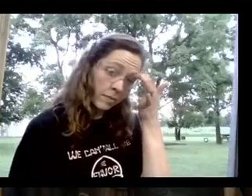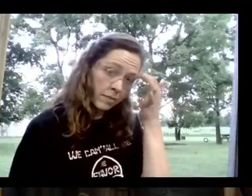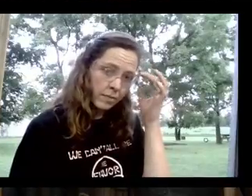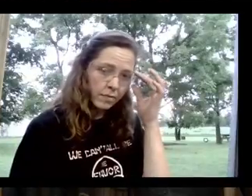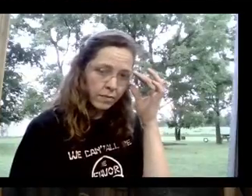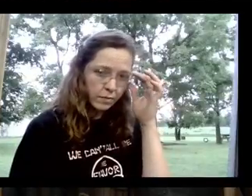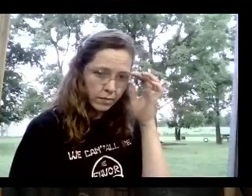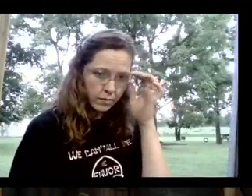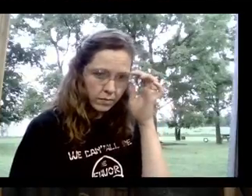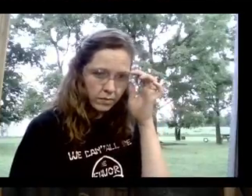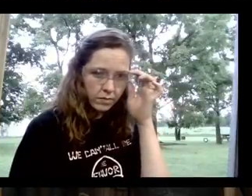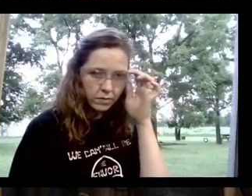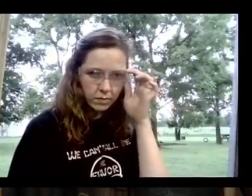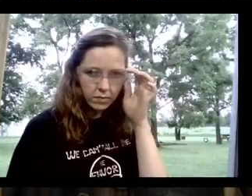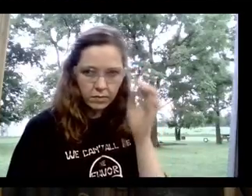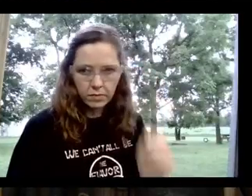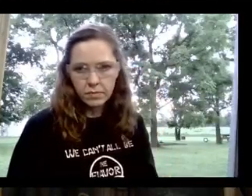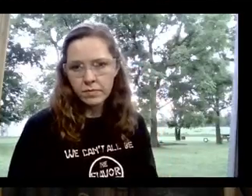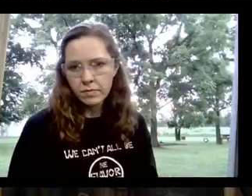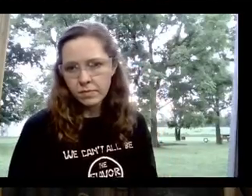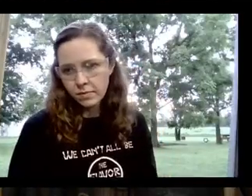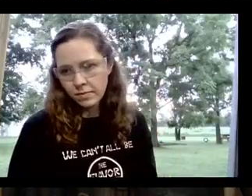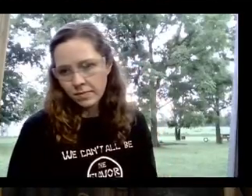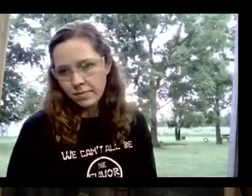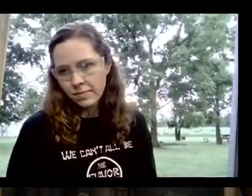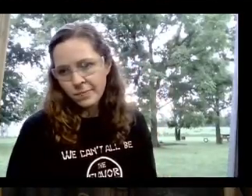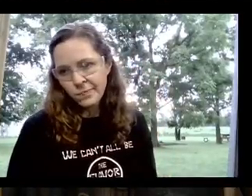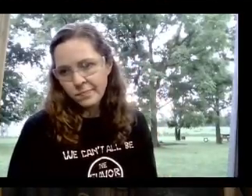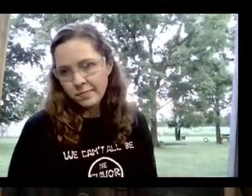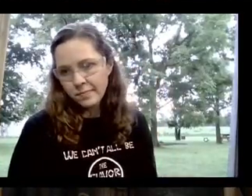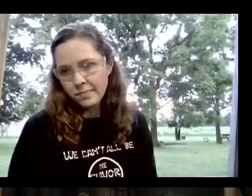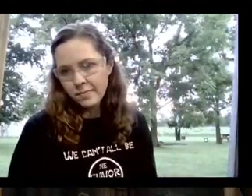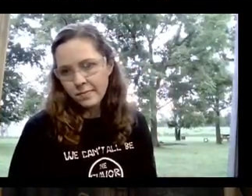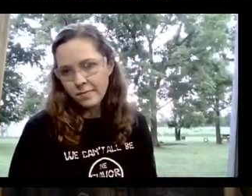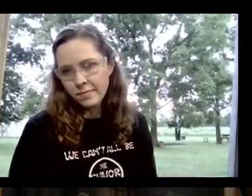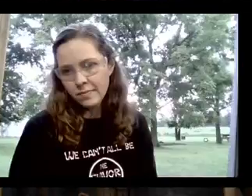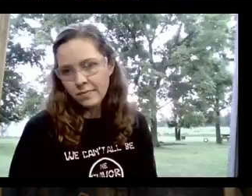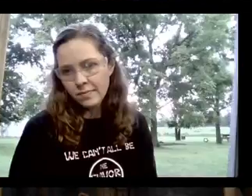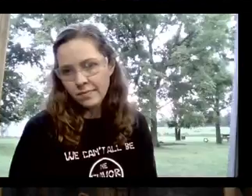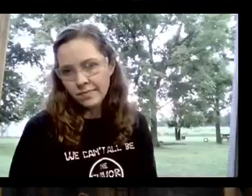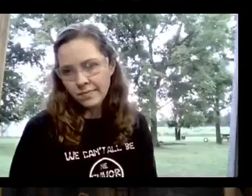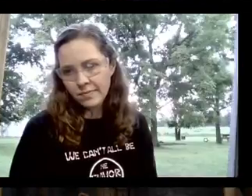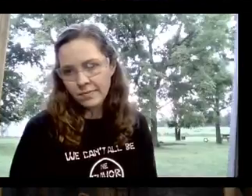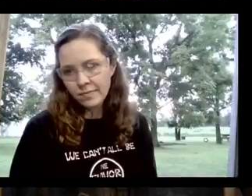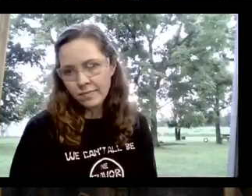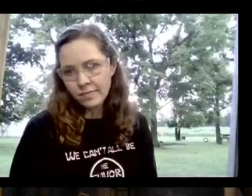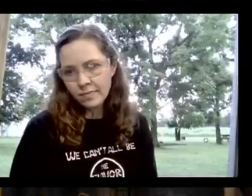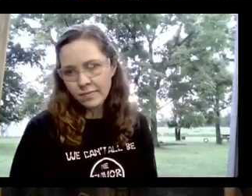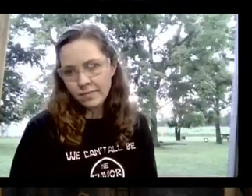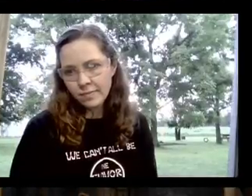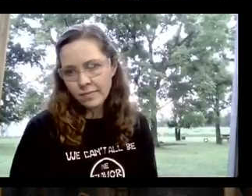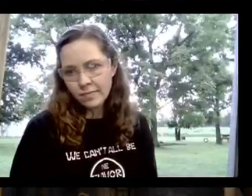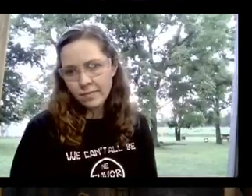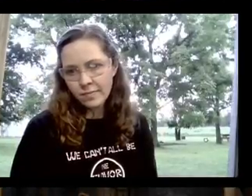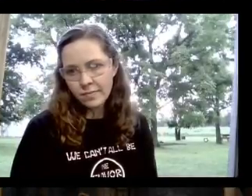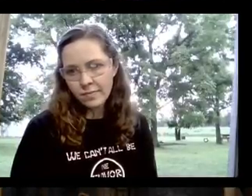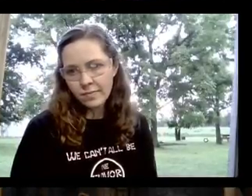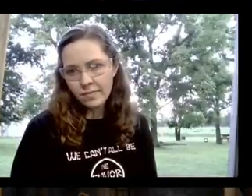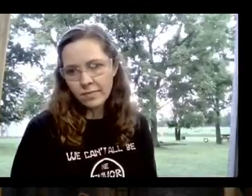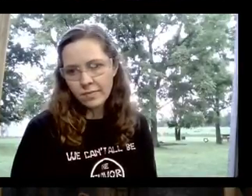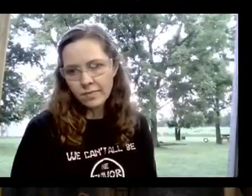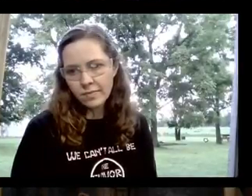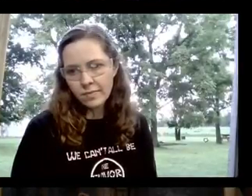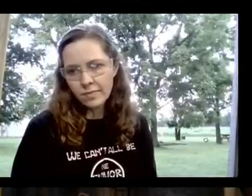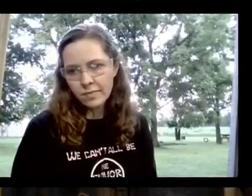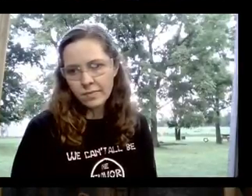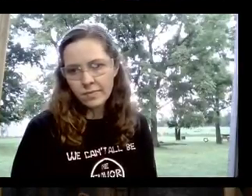hot. There's a little less thinking for me than the fine fiddly bit that's going to be on that to do